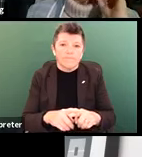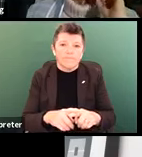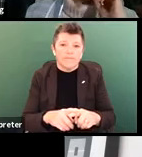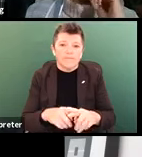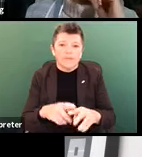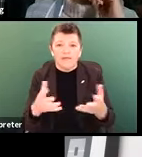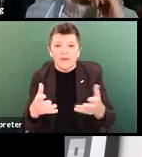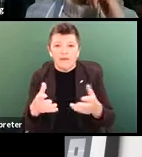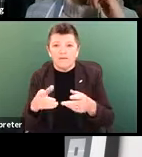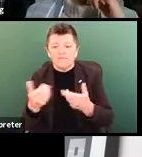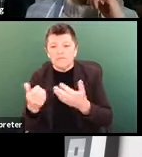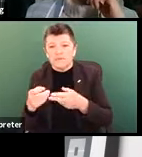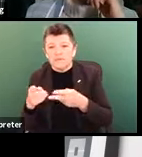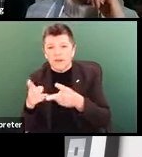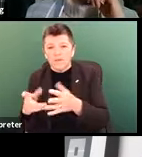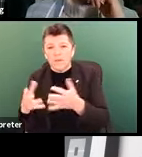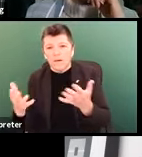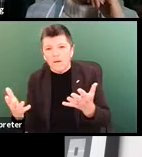bureaucratic